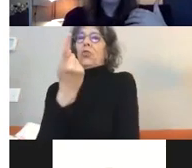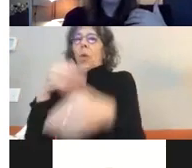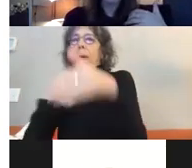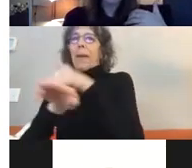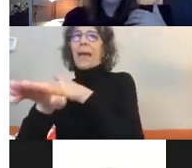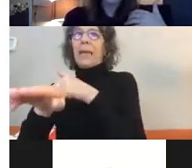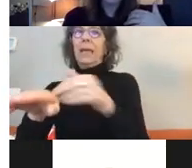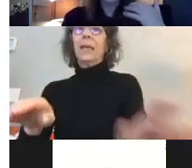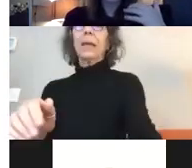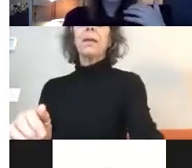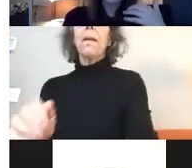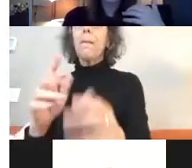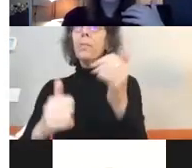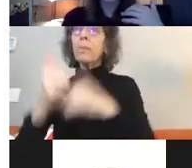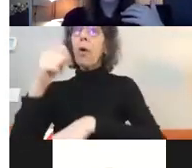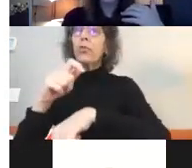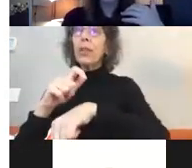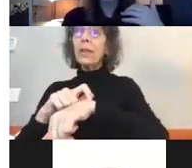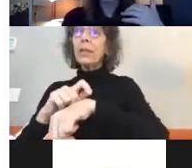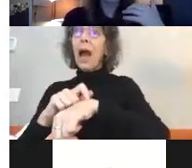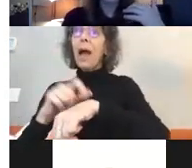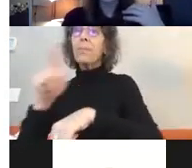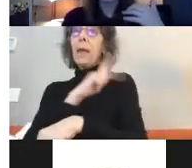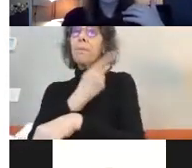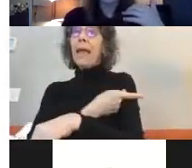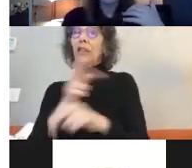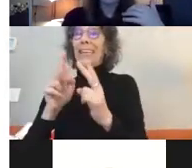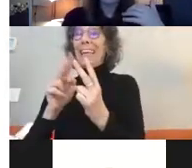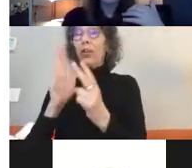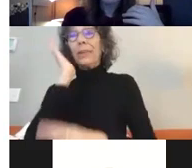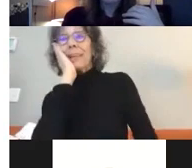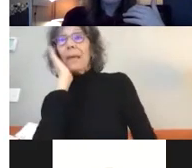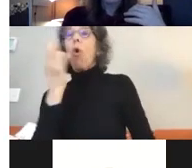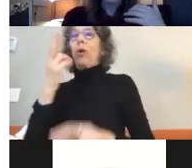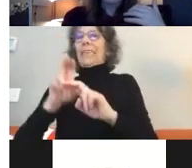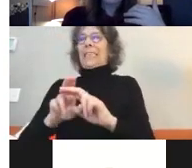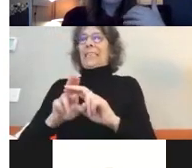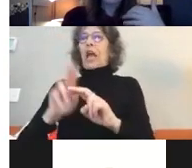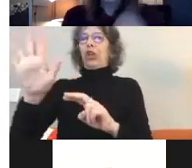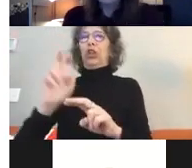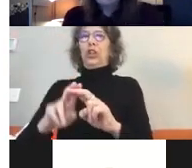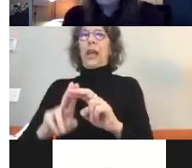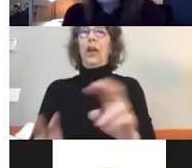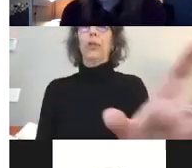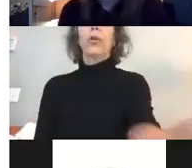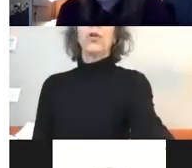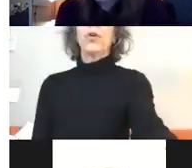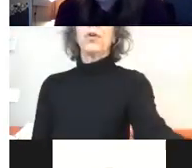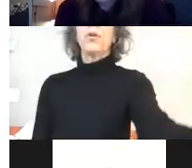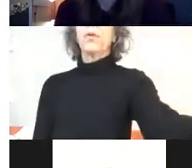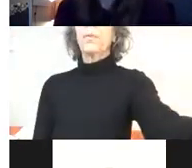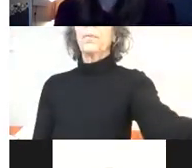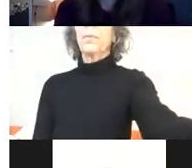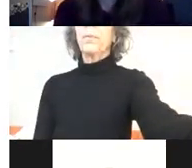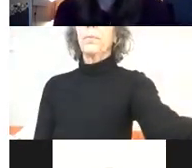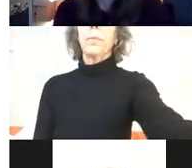time, this patient is either sitting on her chair or she's sleeping in the bed. So the nurse in red, the resident's in red and the nurse is